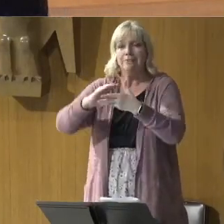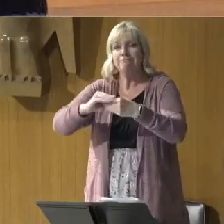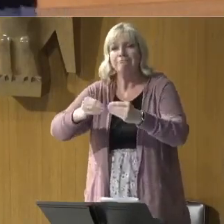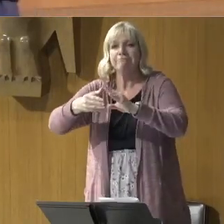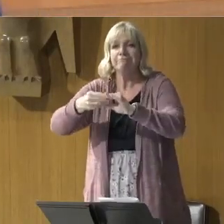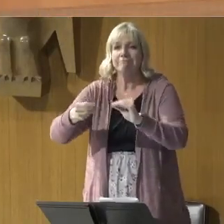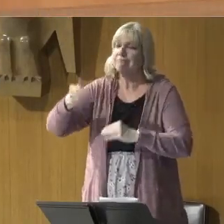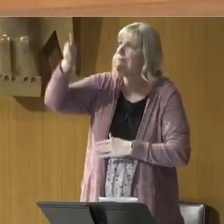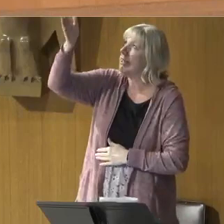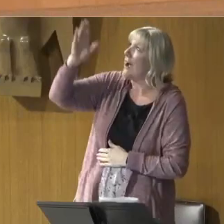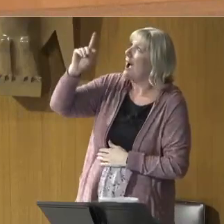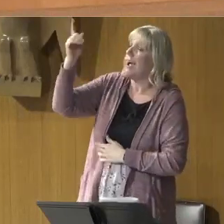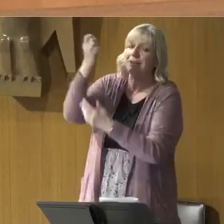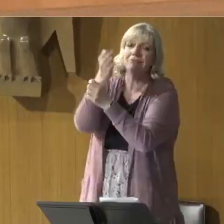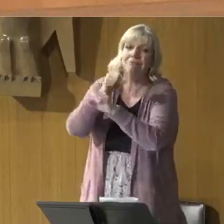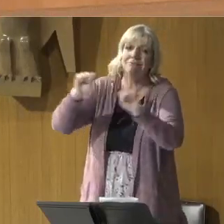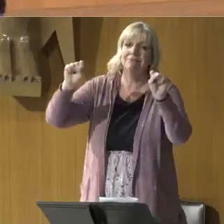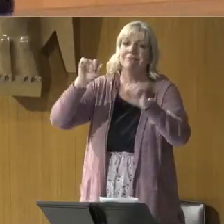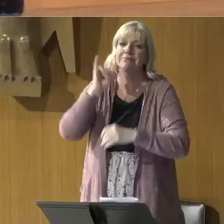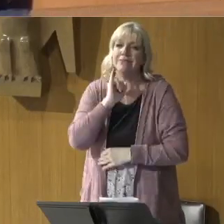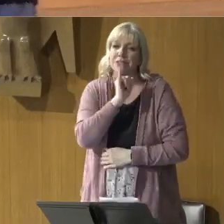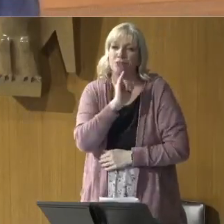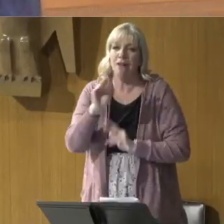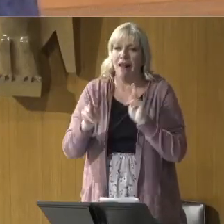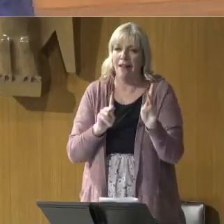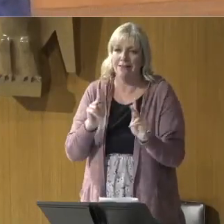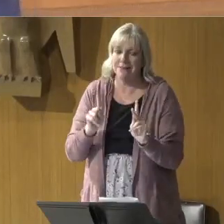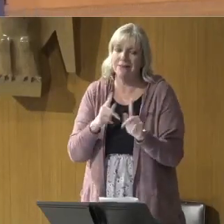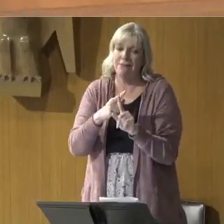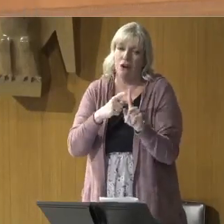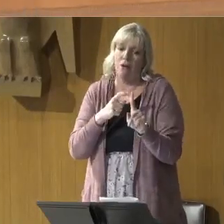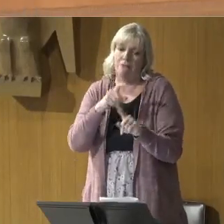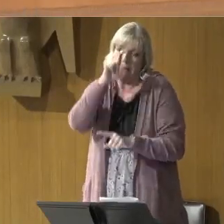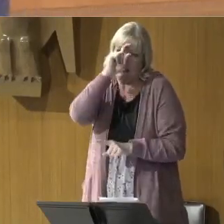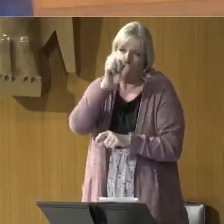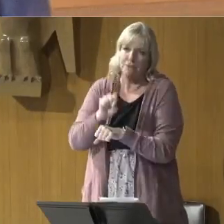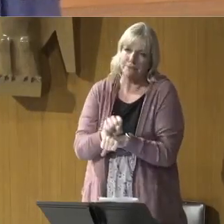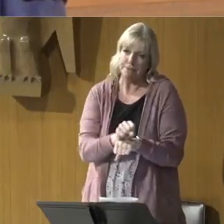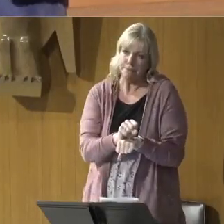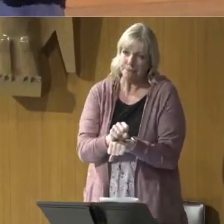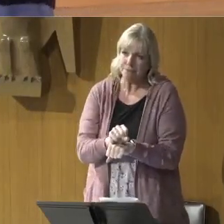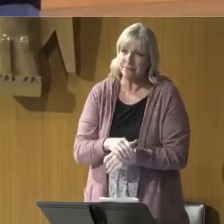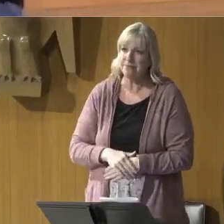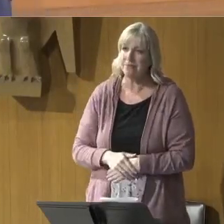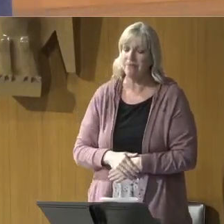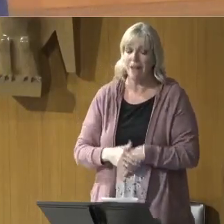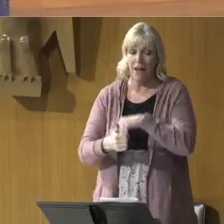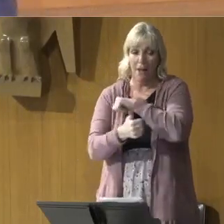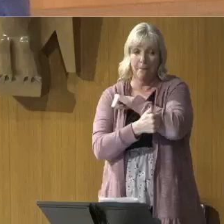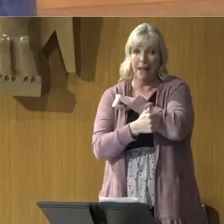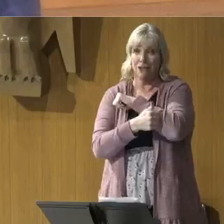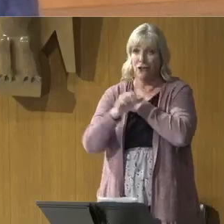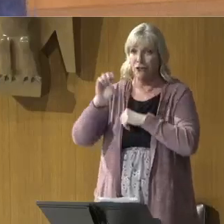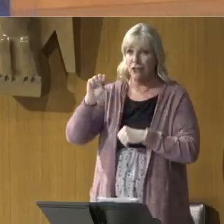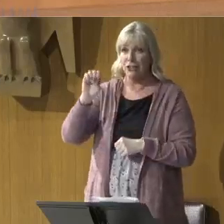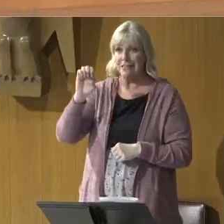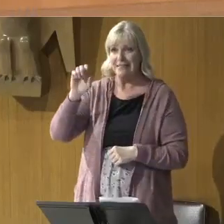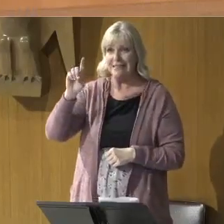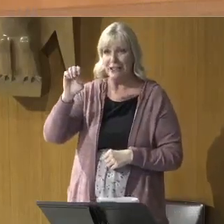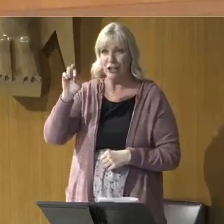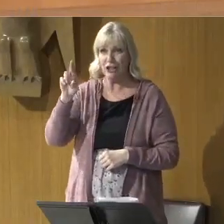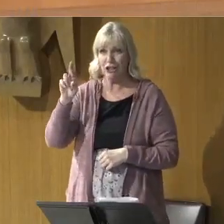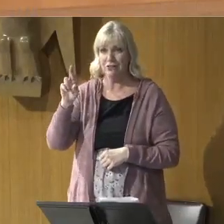rescue of the Israelites from their captivity in Egypt. At a Passover Seder, the host is responsible for